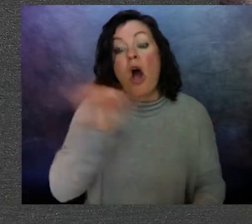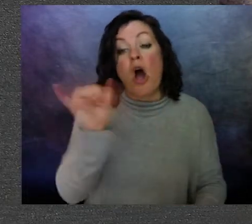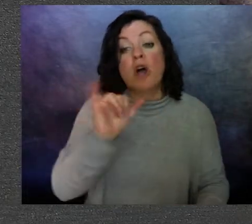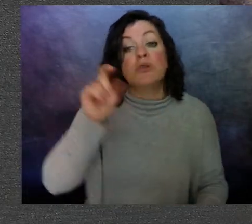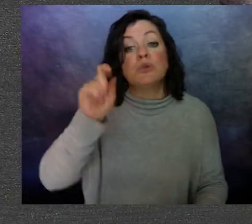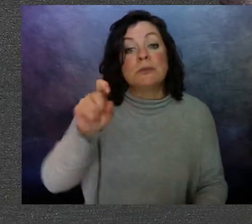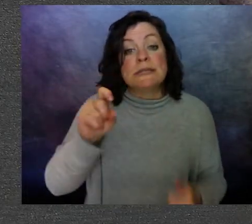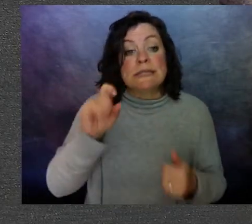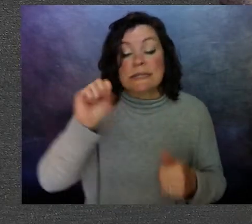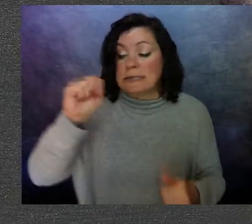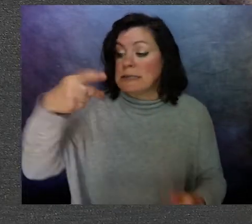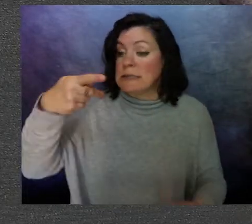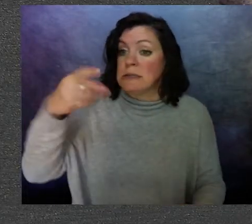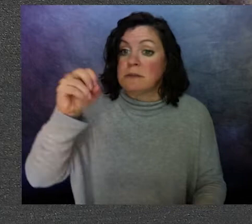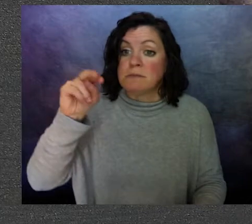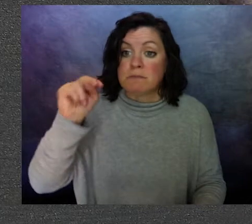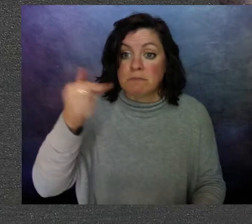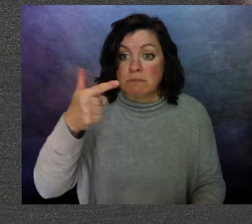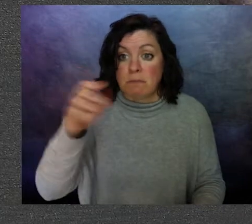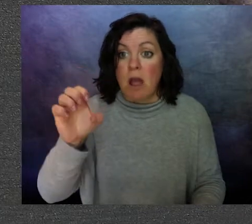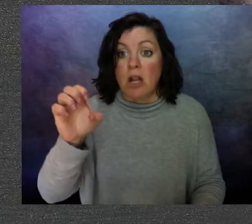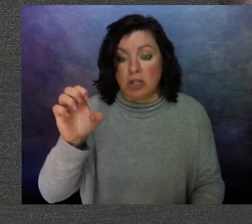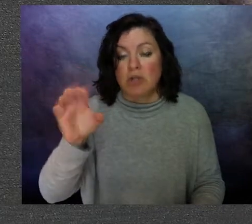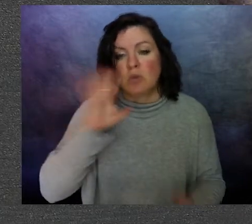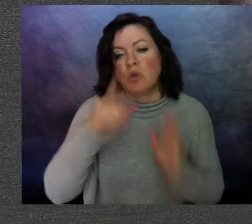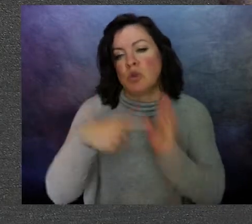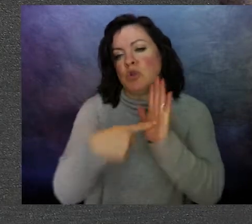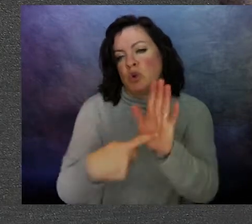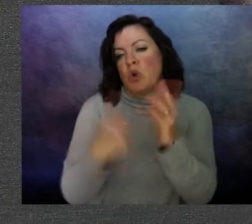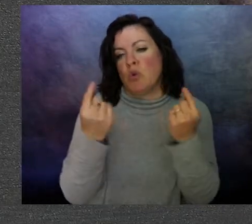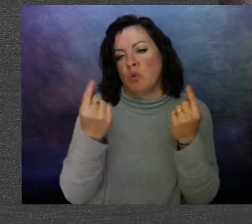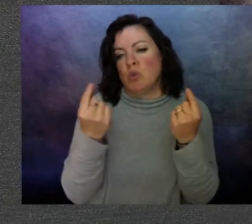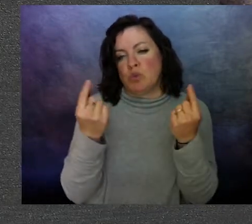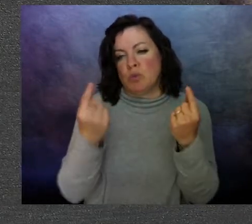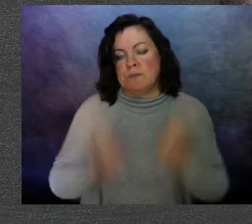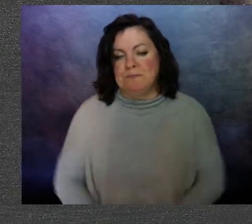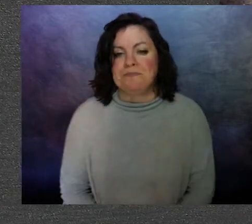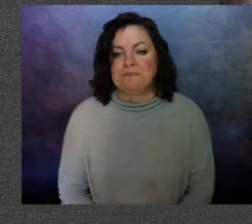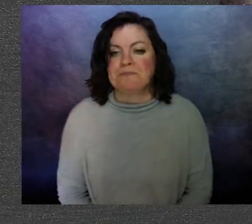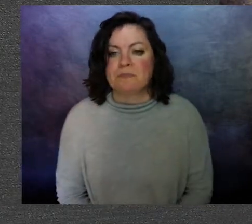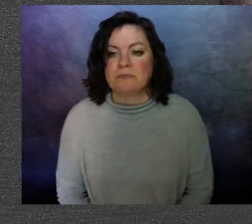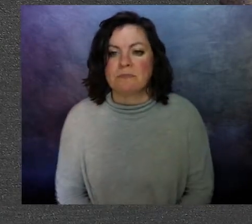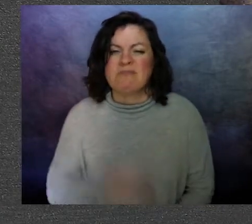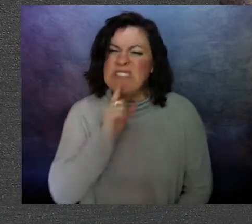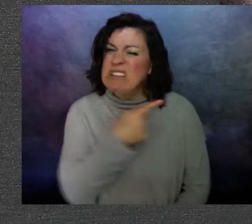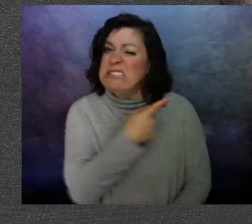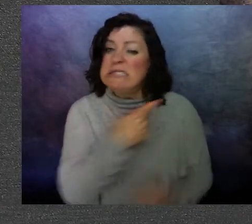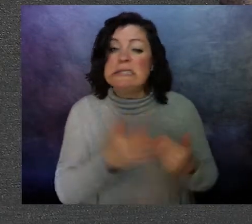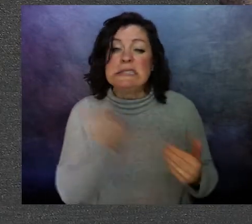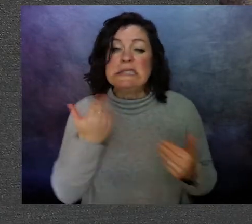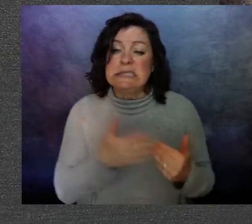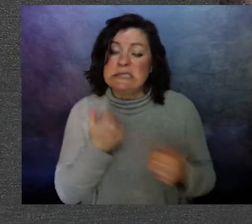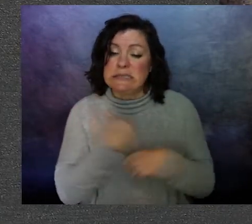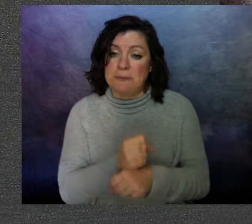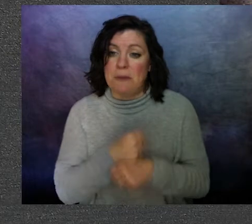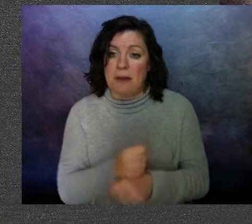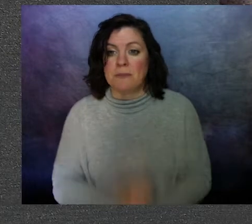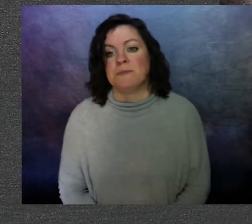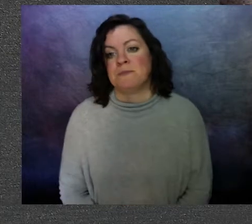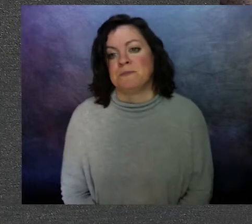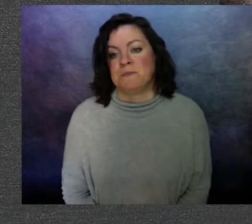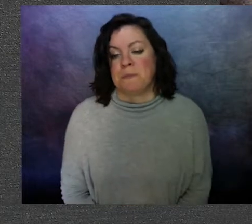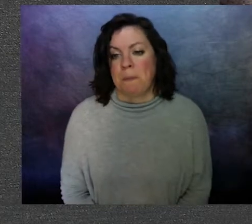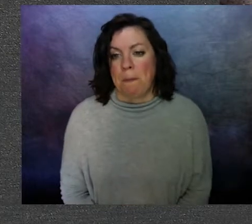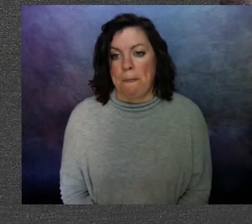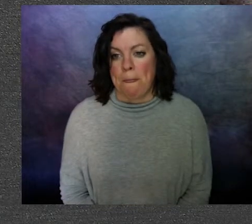you can just use a little tip of a sponge and make your own. You don't have to have this kind. Talk about easy, right? So I'm gonna show you